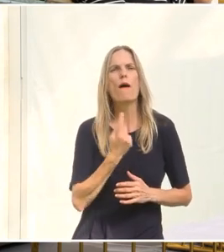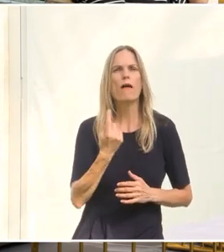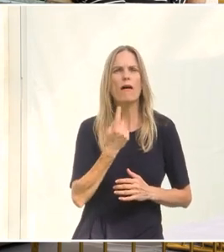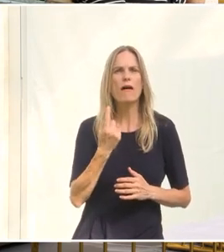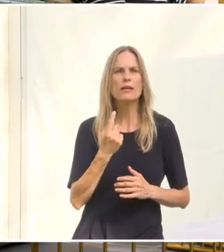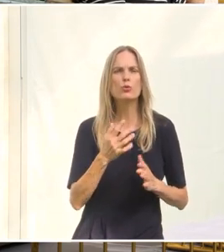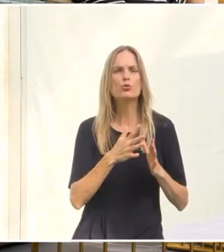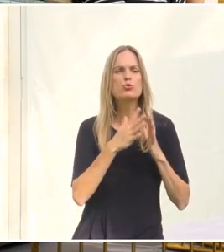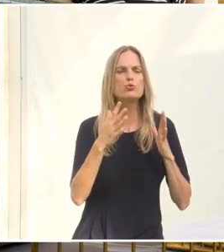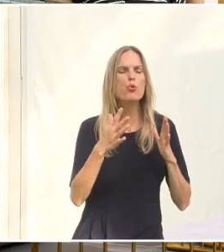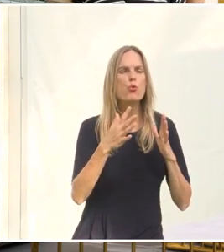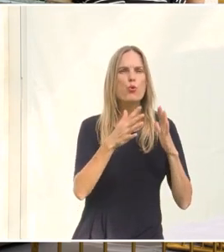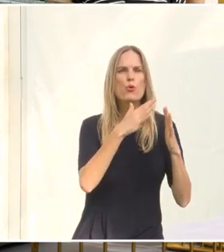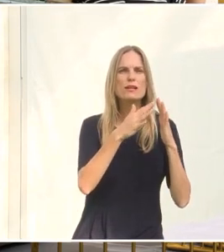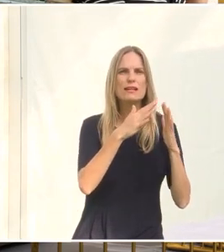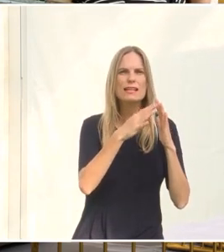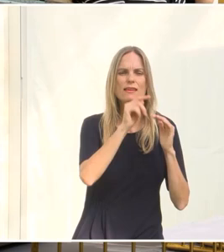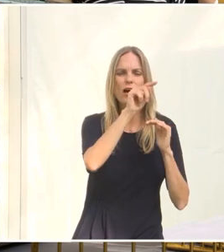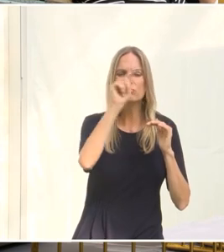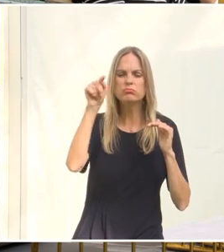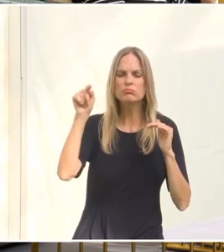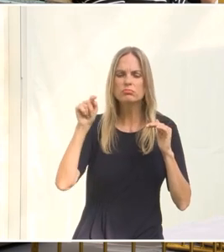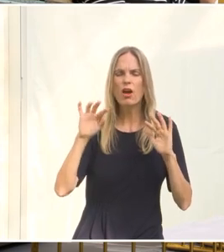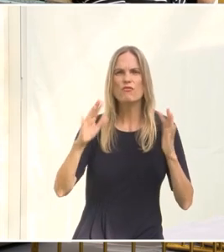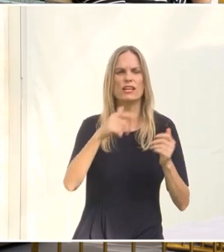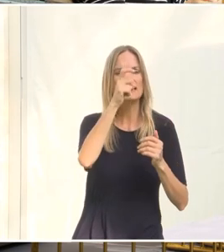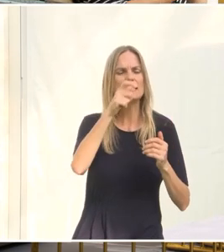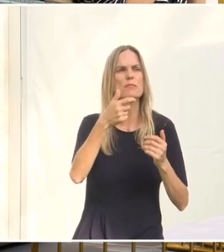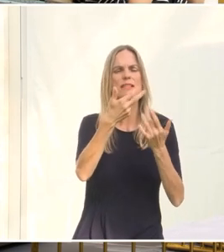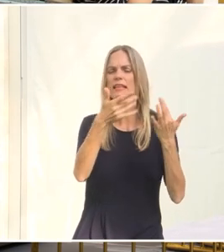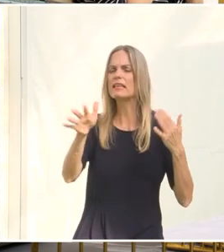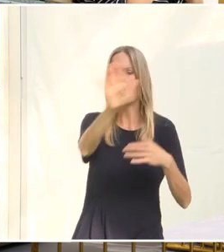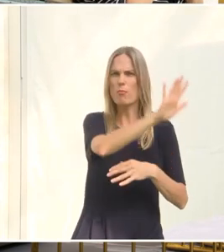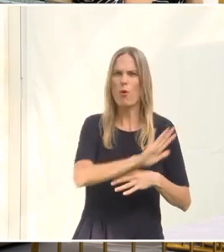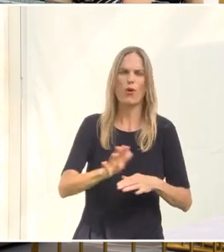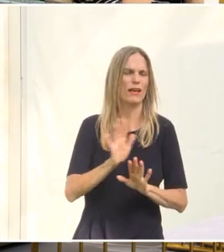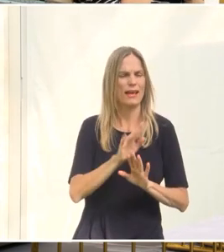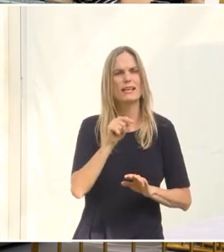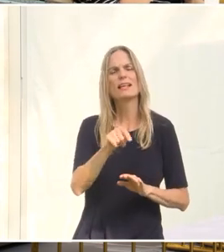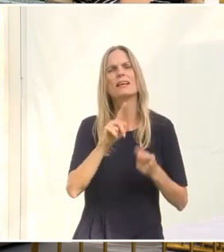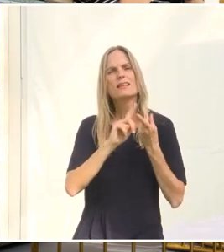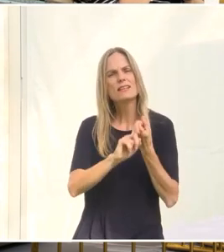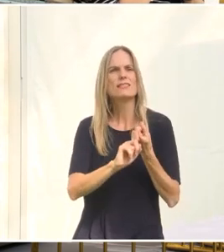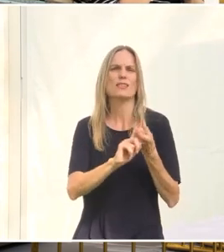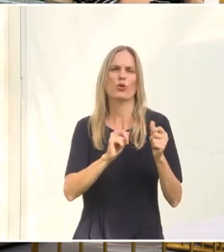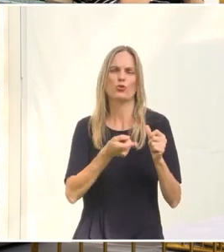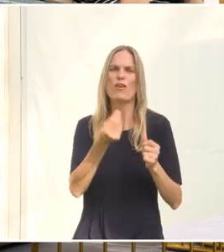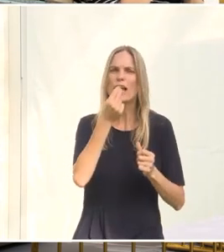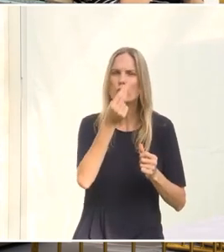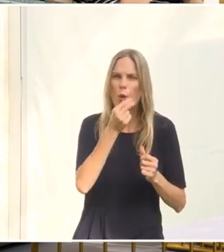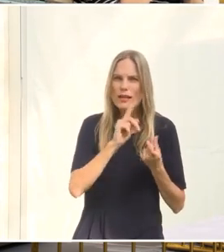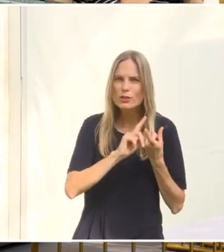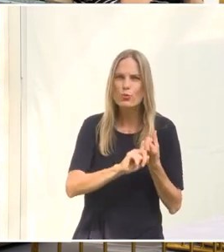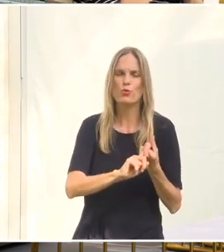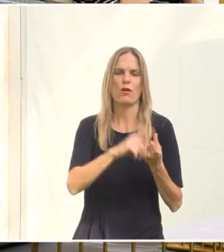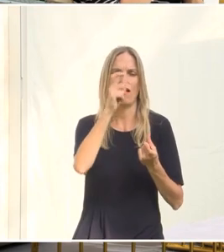have covered Estonia everywhere with the people, but it's also a question about the food, because the people who get